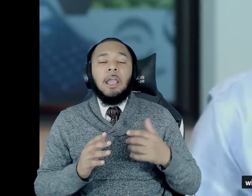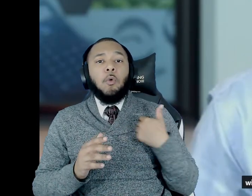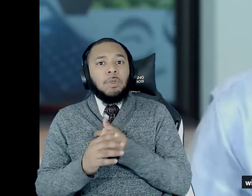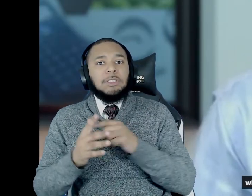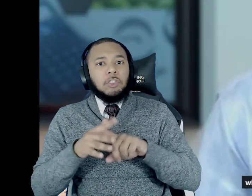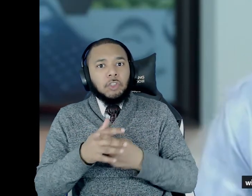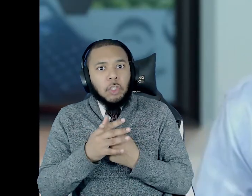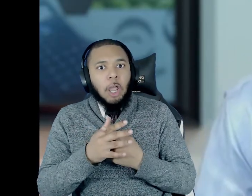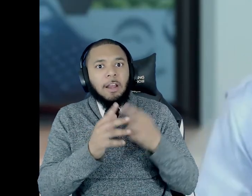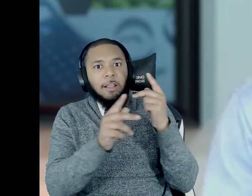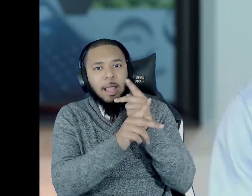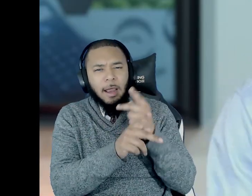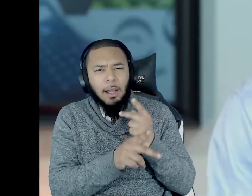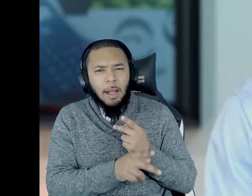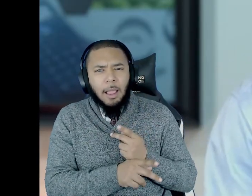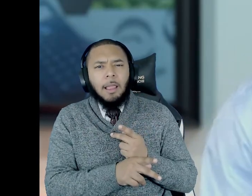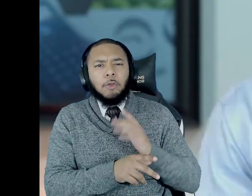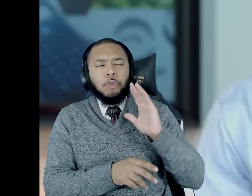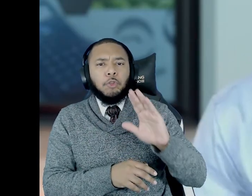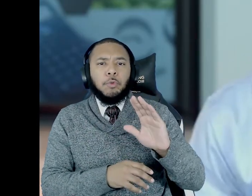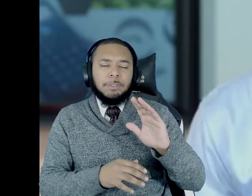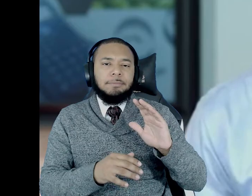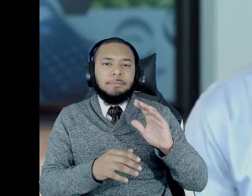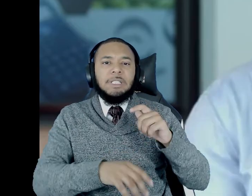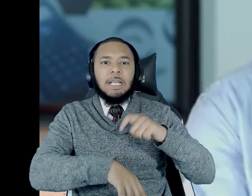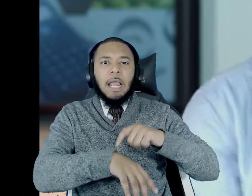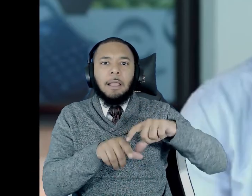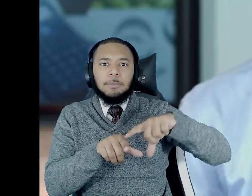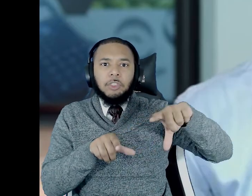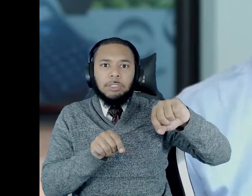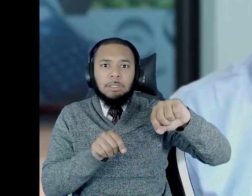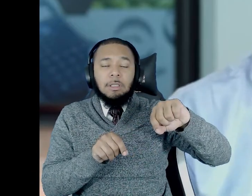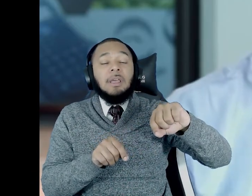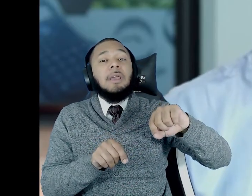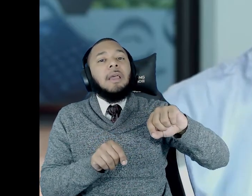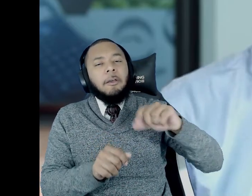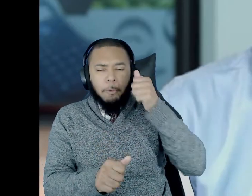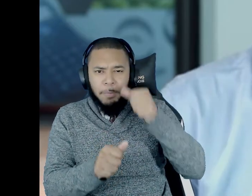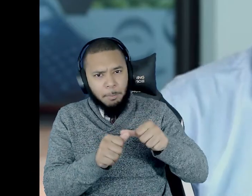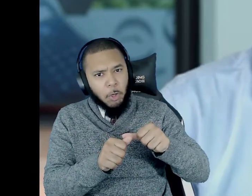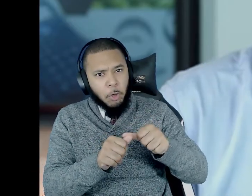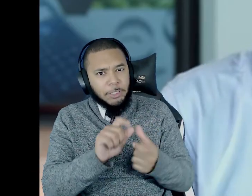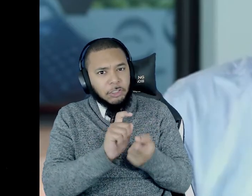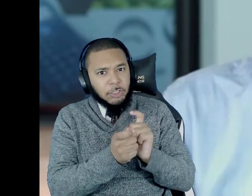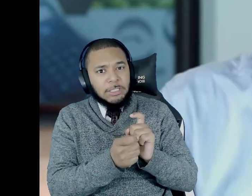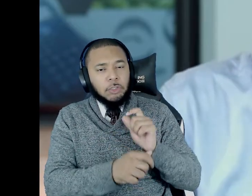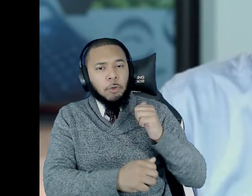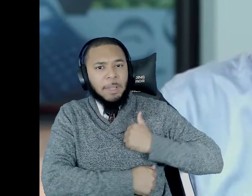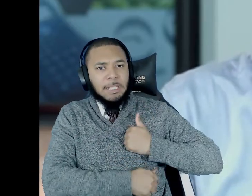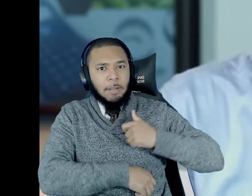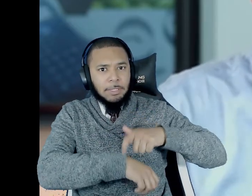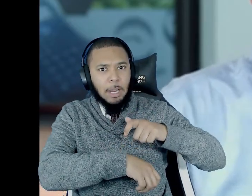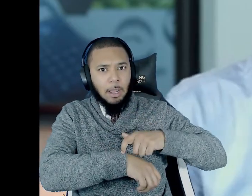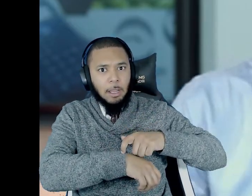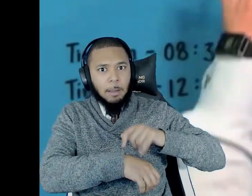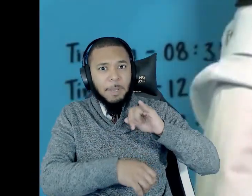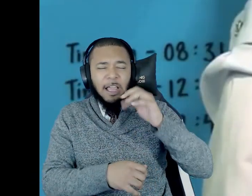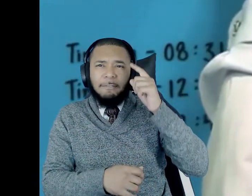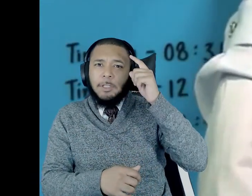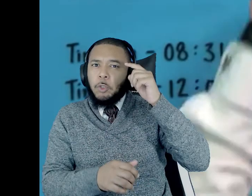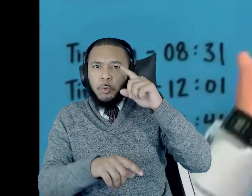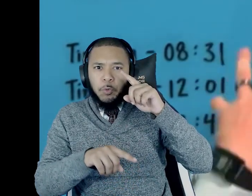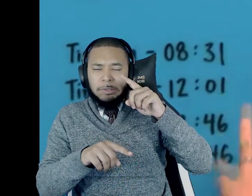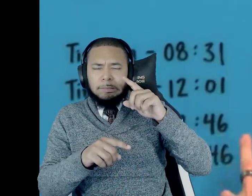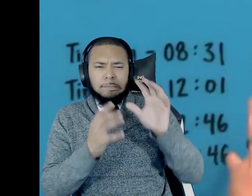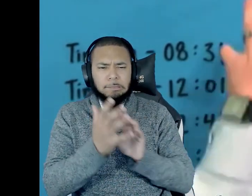timesheet. Typically, they're in military time, which is okay. If you ever get confused by military time, just subtract 12. You calculate